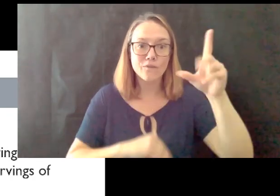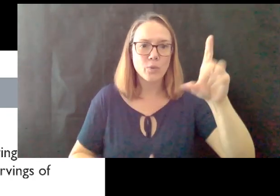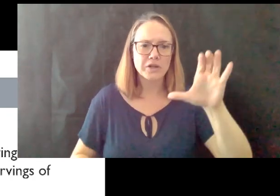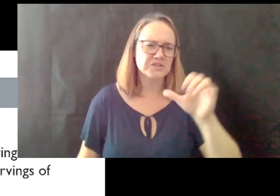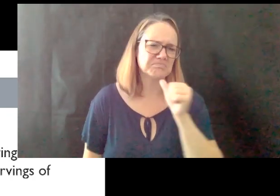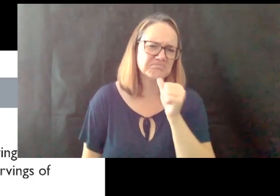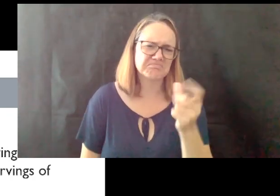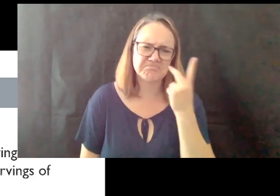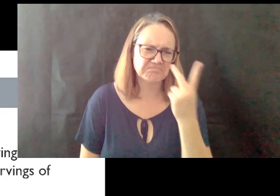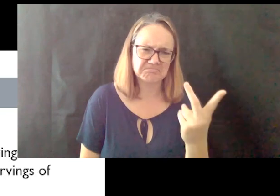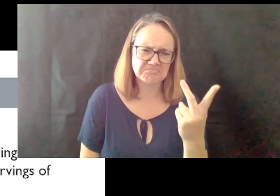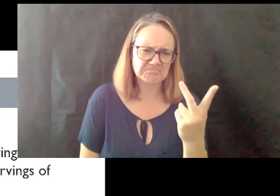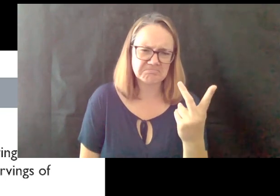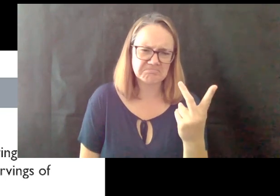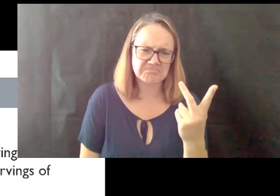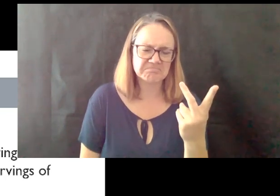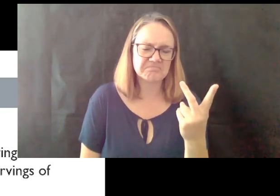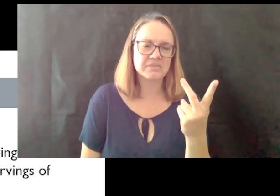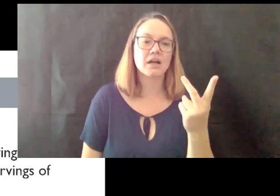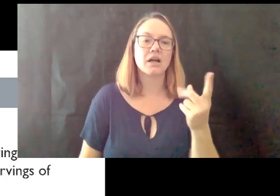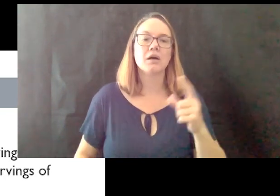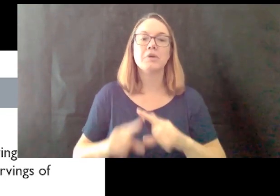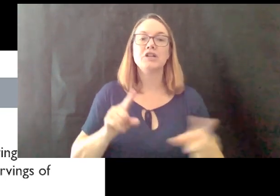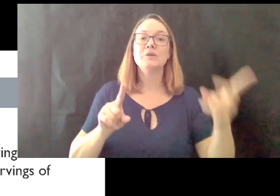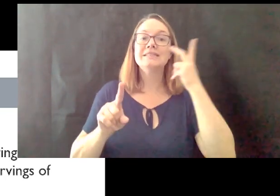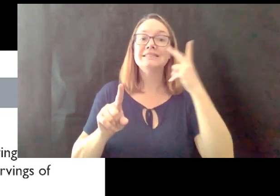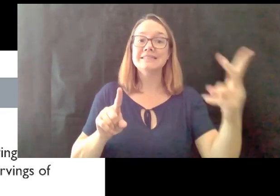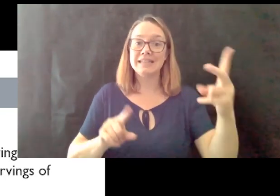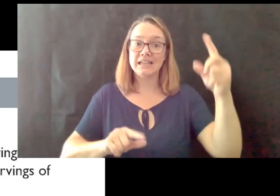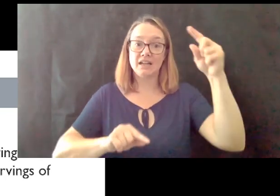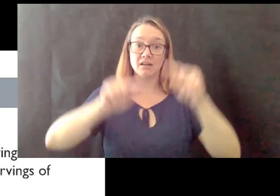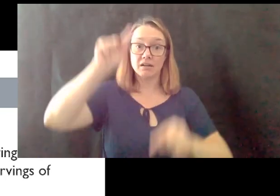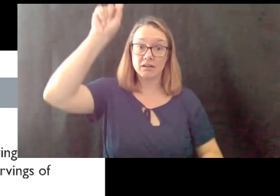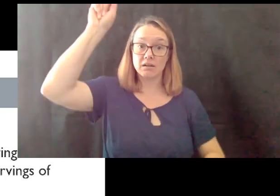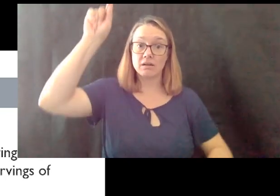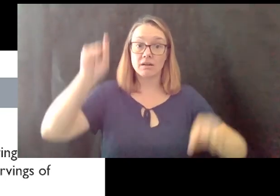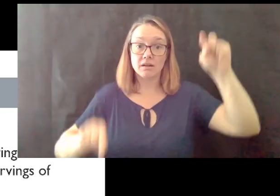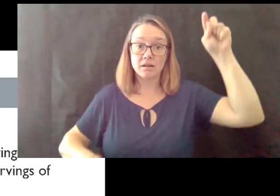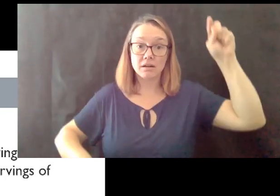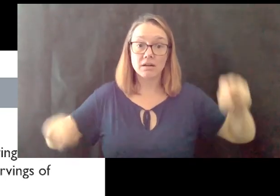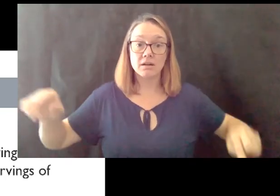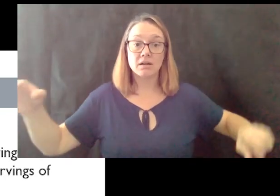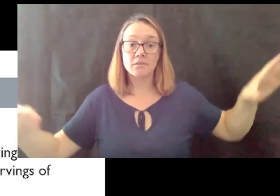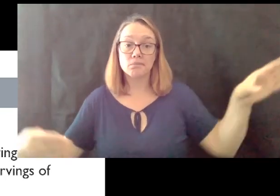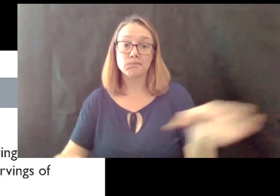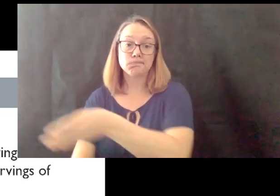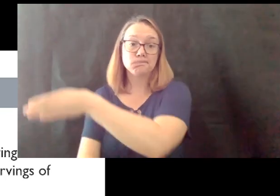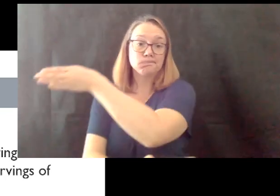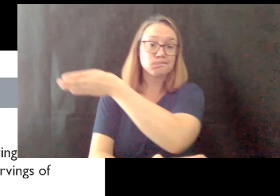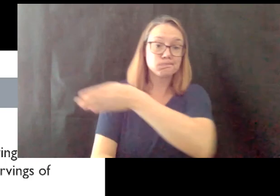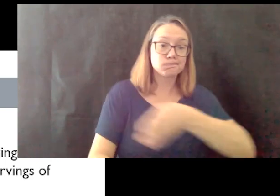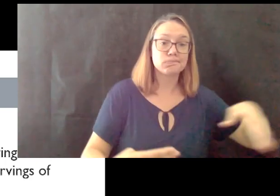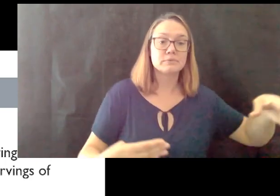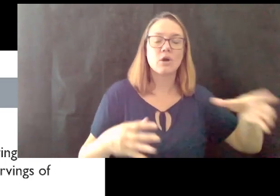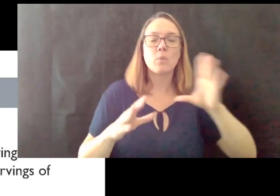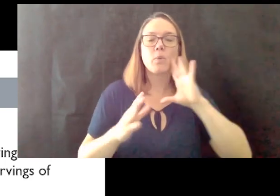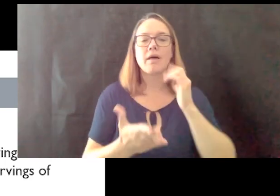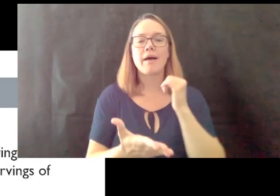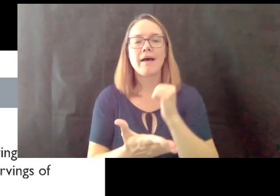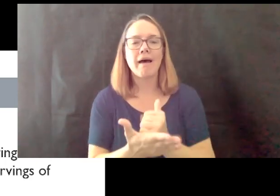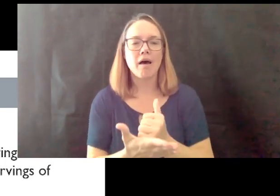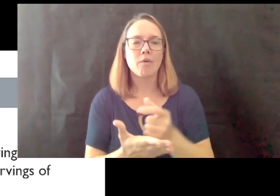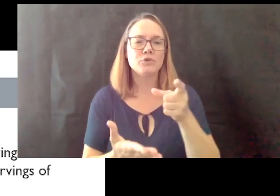approaching 100 or over 100. And so getting an idea of how wide that range is and where do most common products